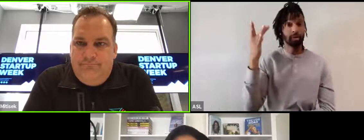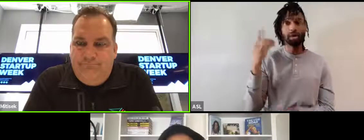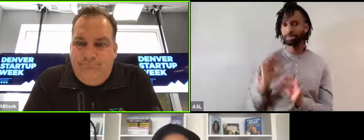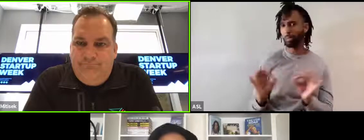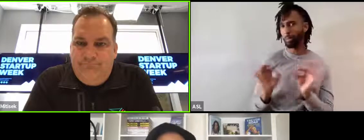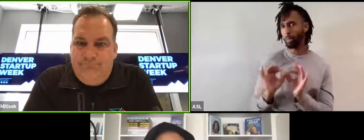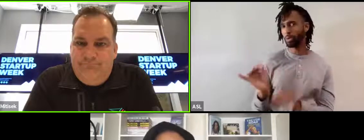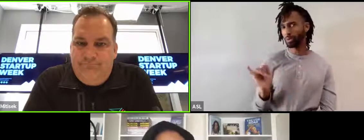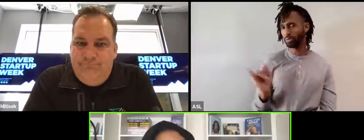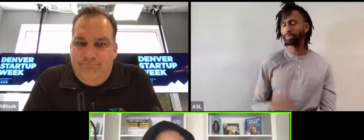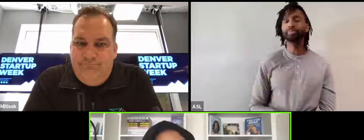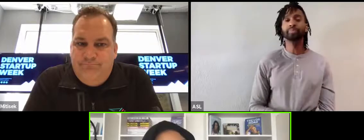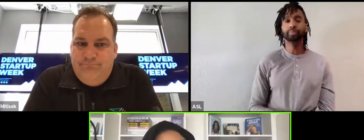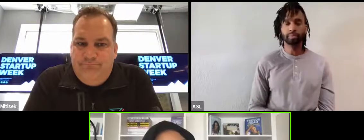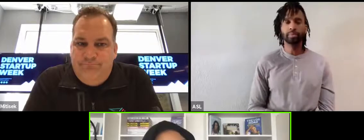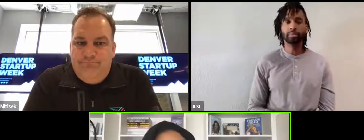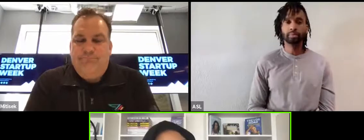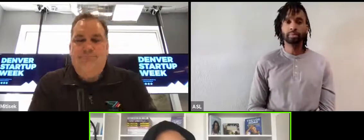well.